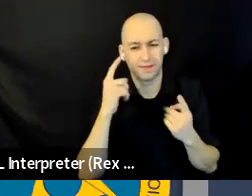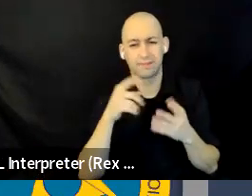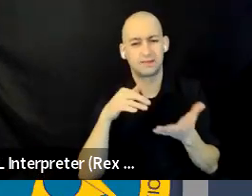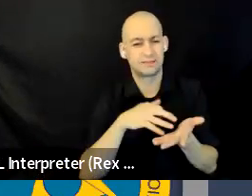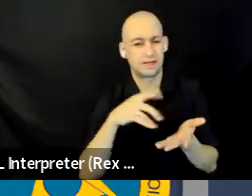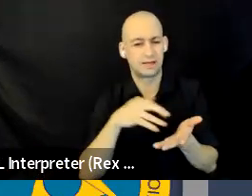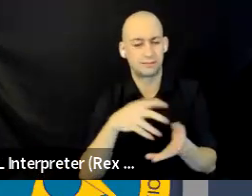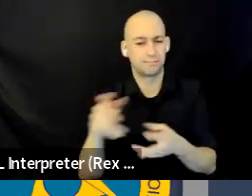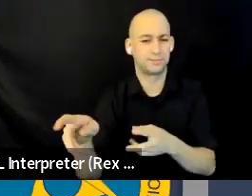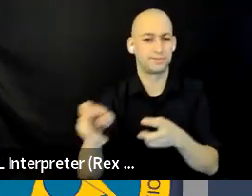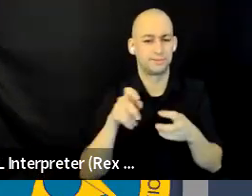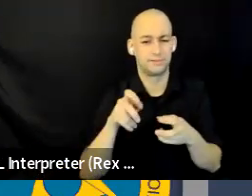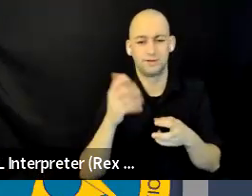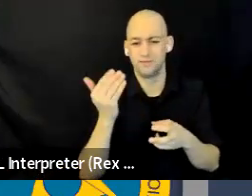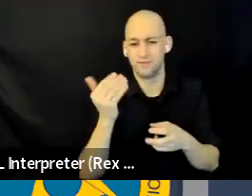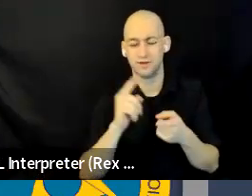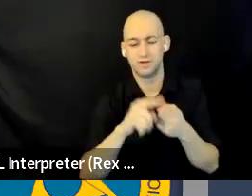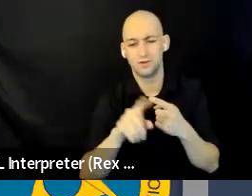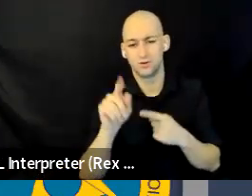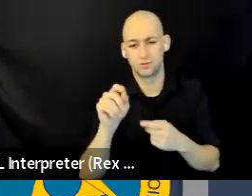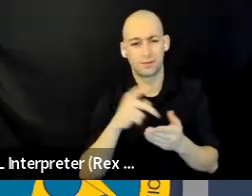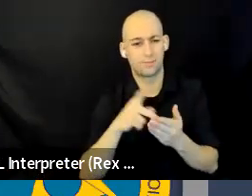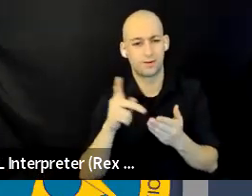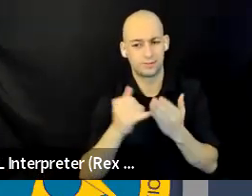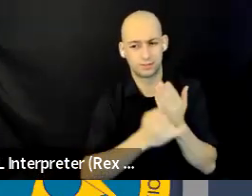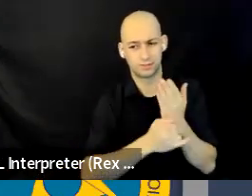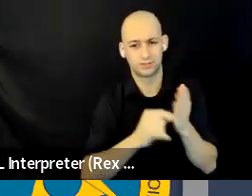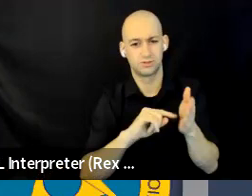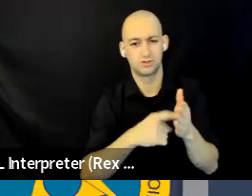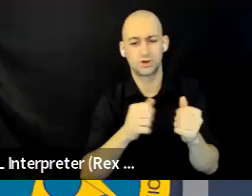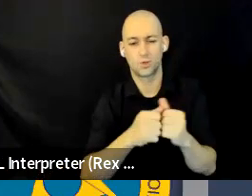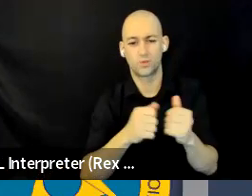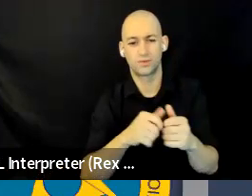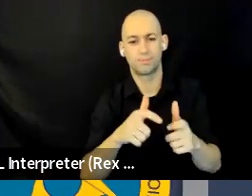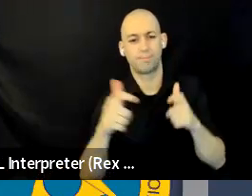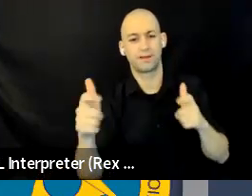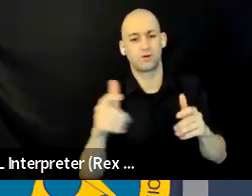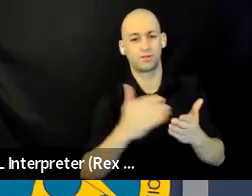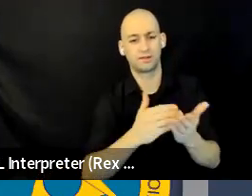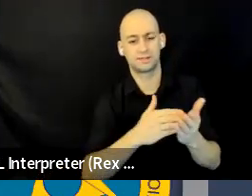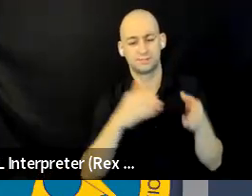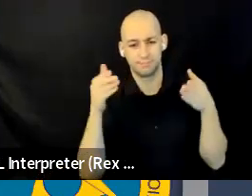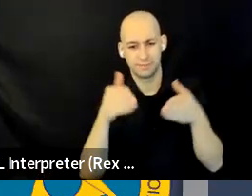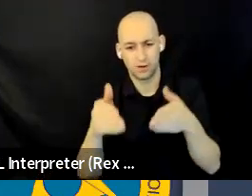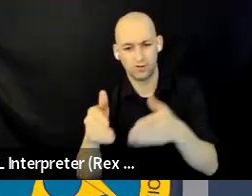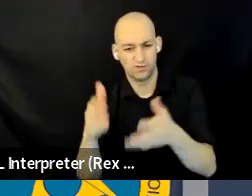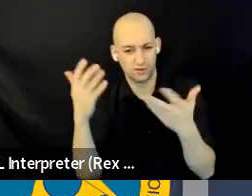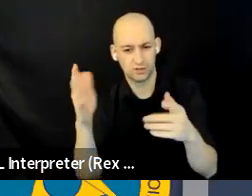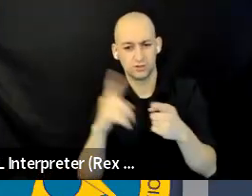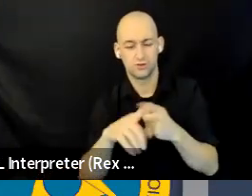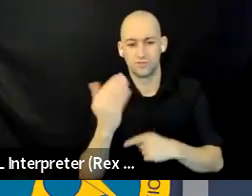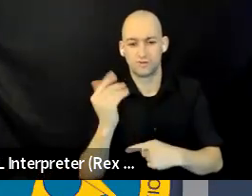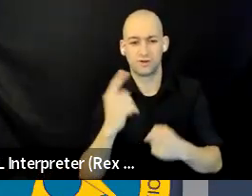out about 15 to 20 projects. We started with a larger list, narrowed it down to about 15 or 20 that met the